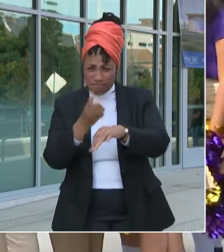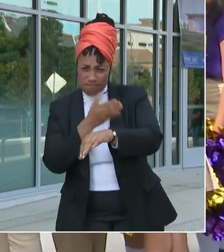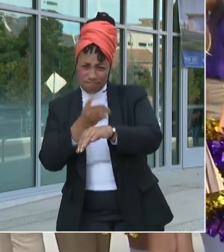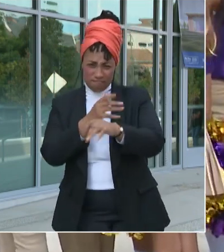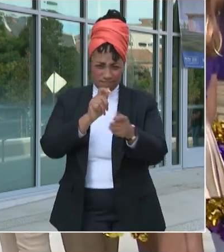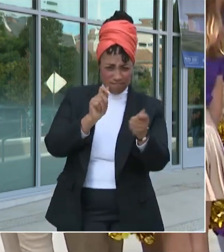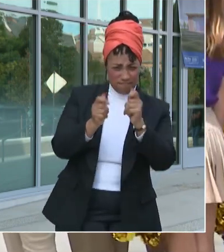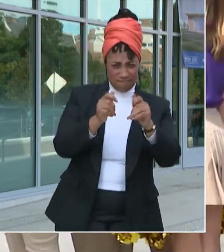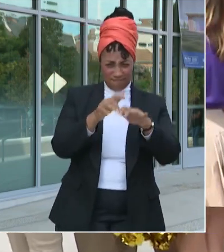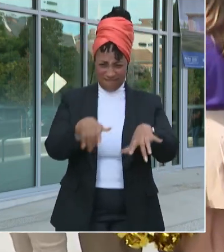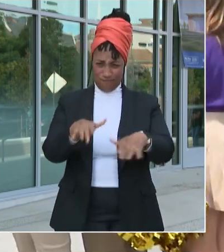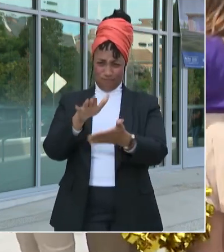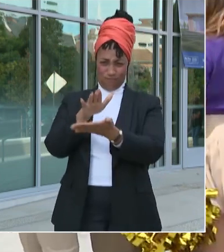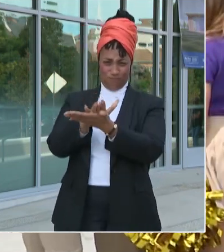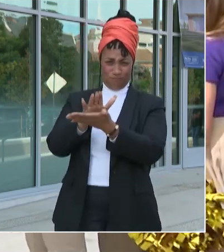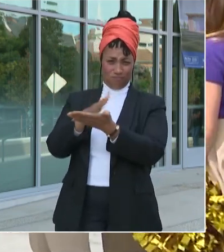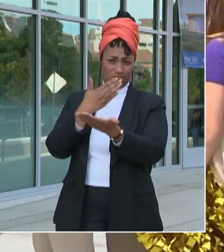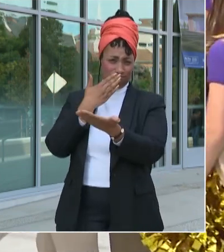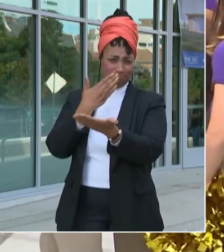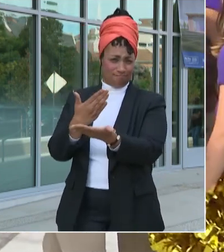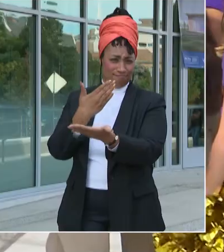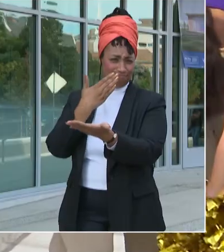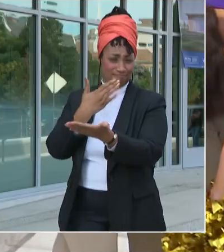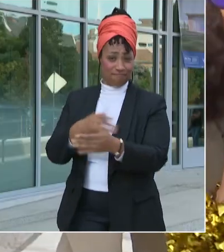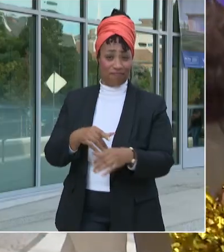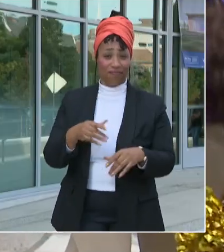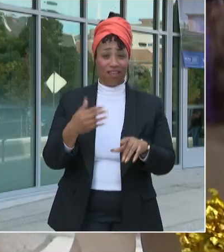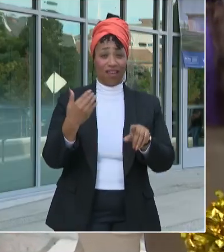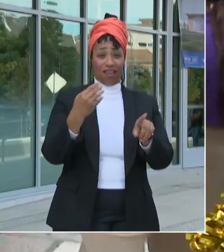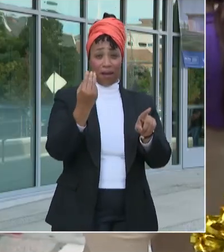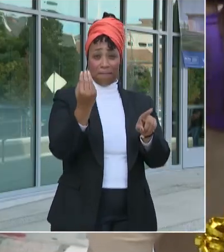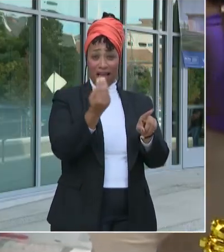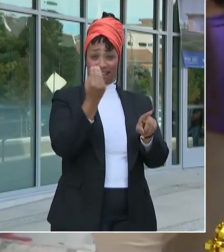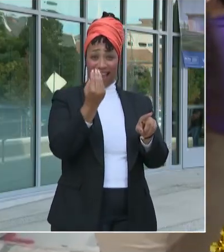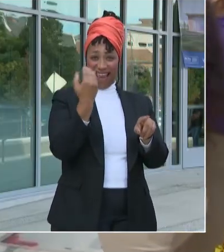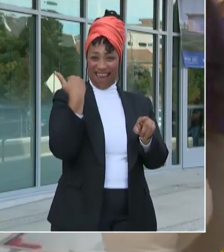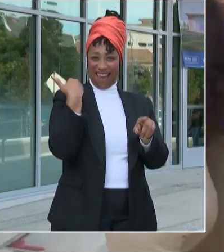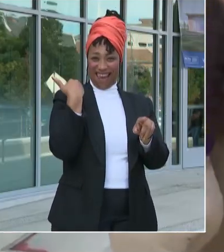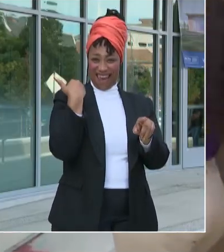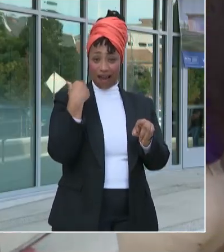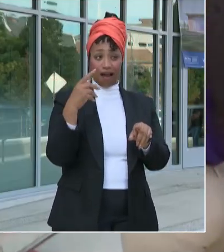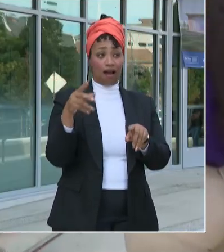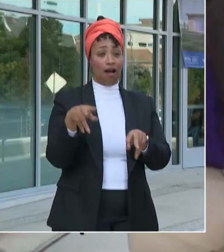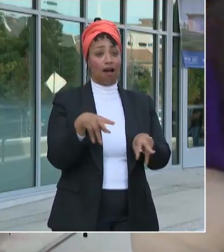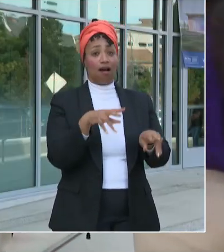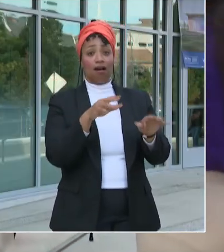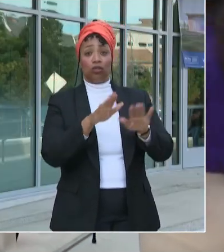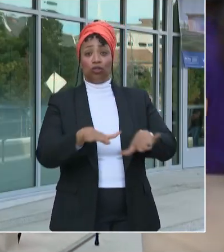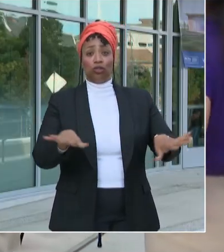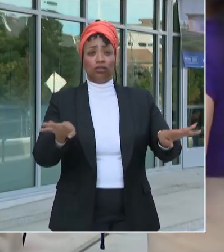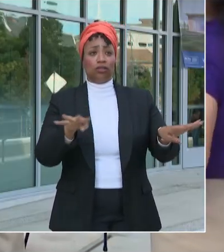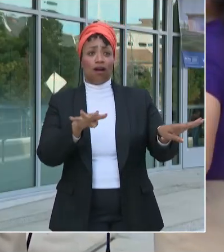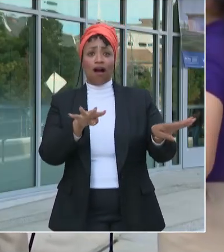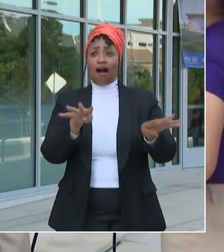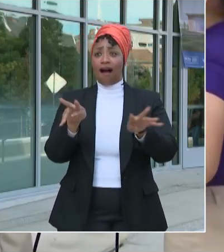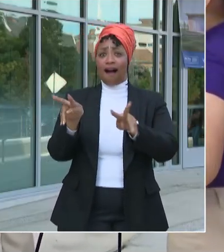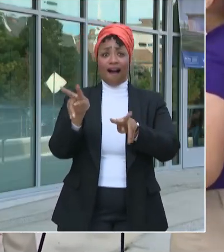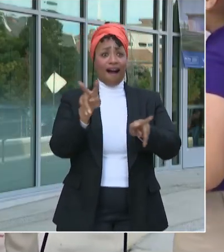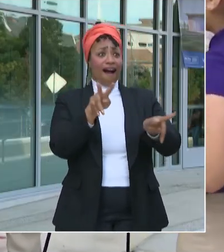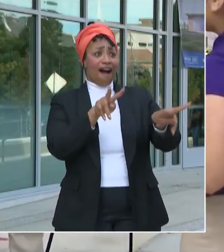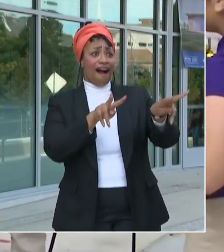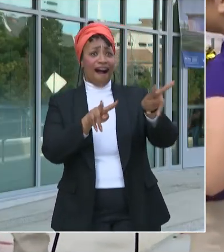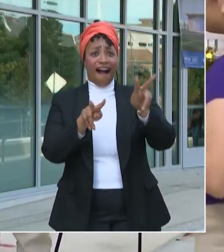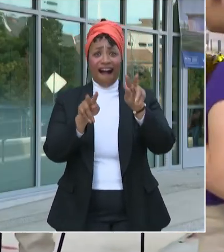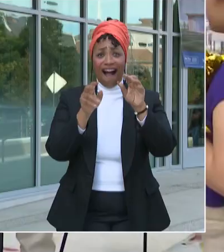very first time in awe, and our youngest learners joined us a few hours ago with wide eyes for the